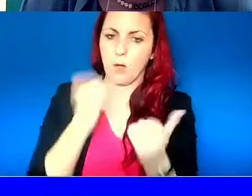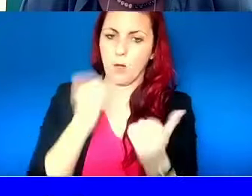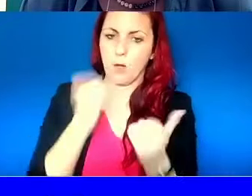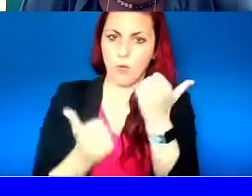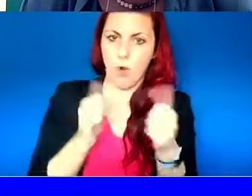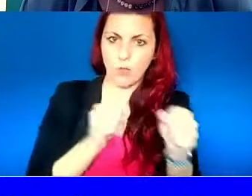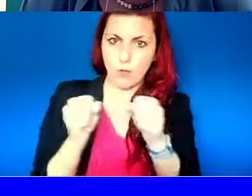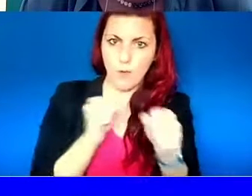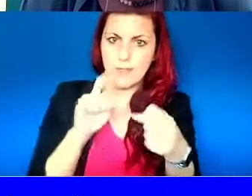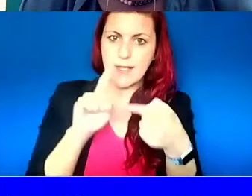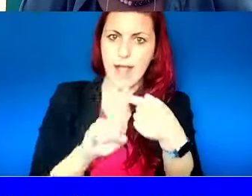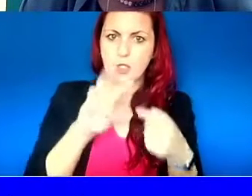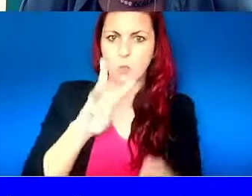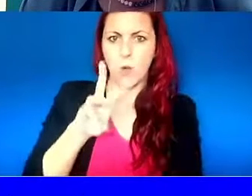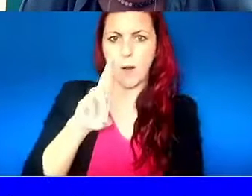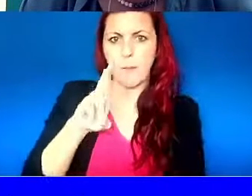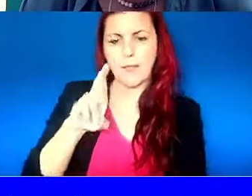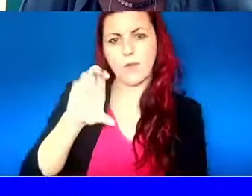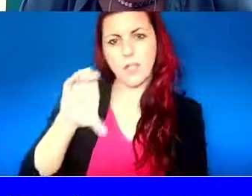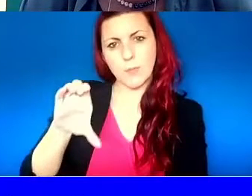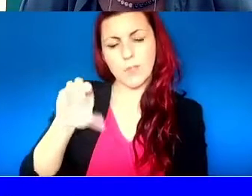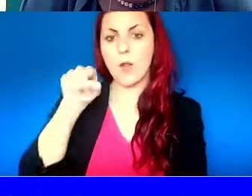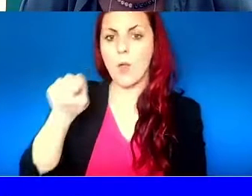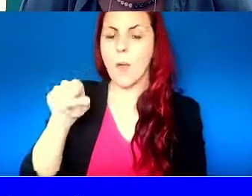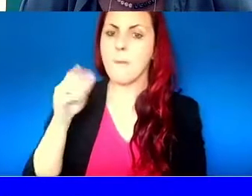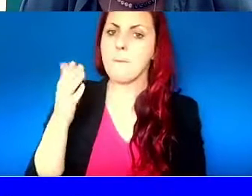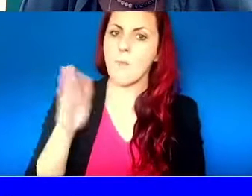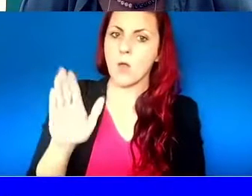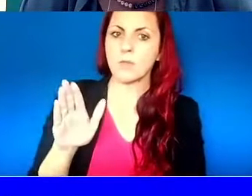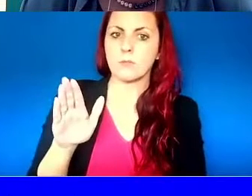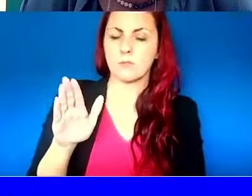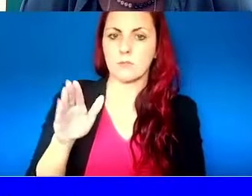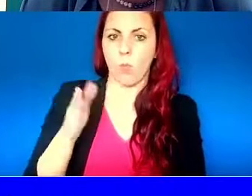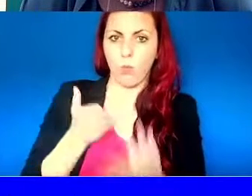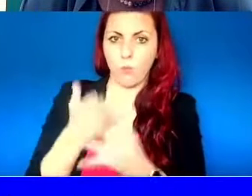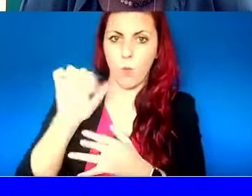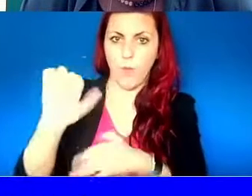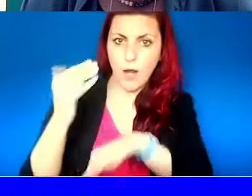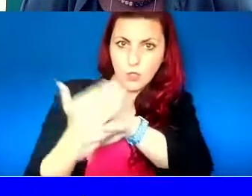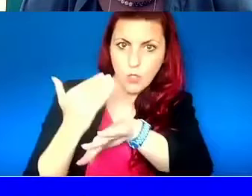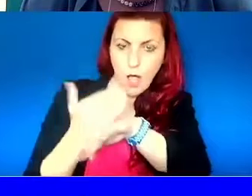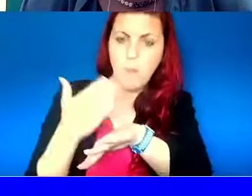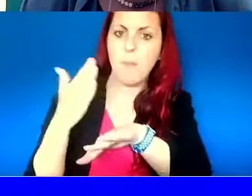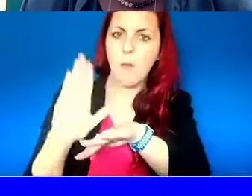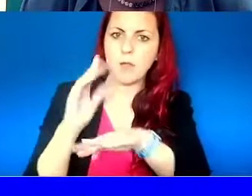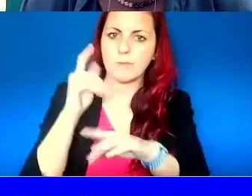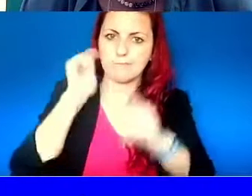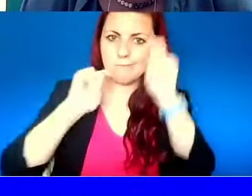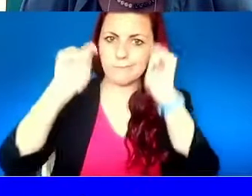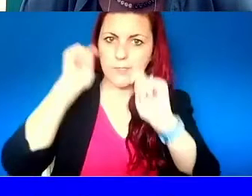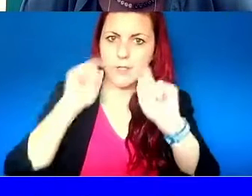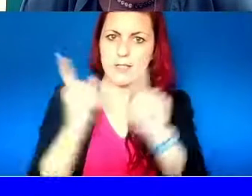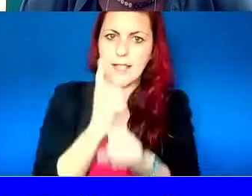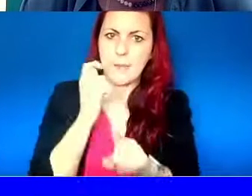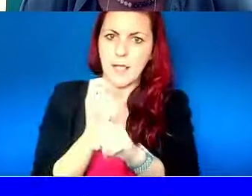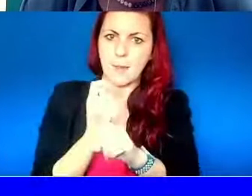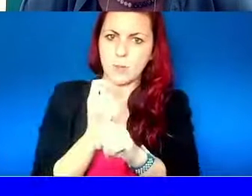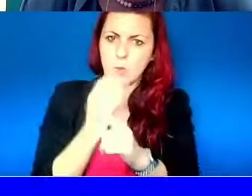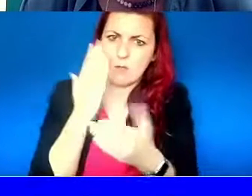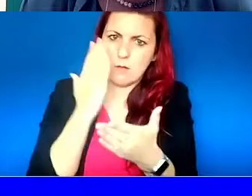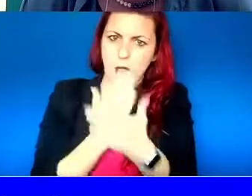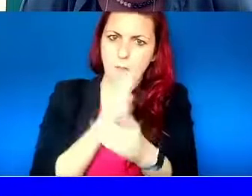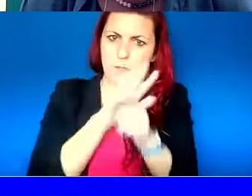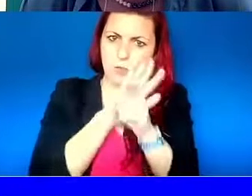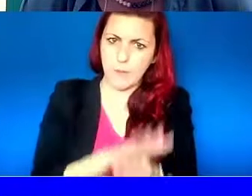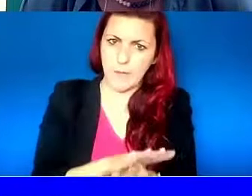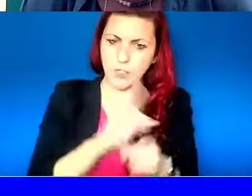Workplace Relations Commission to in carrying out their functions to have regard to the need to eliminate discrimination and to